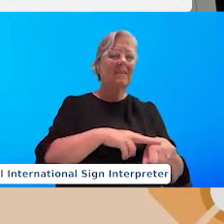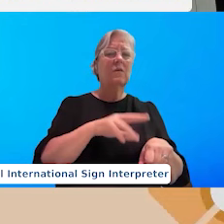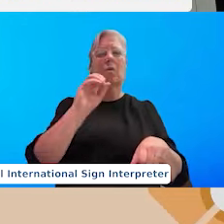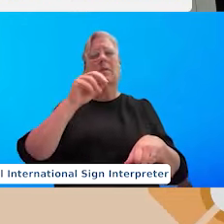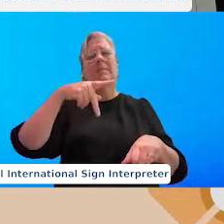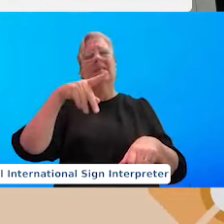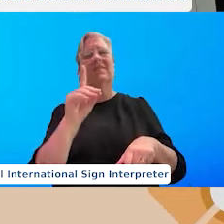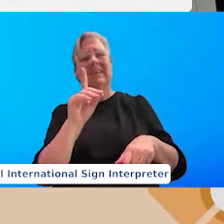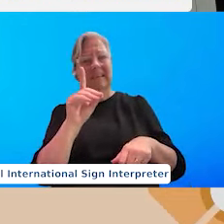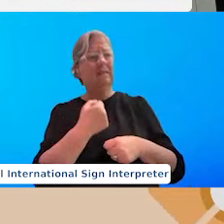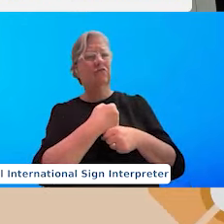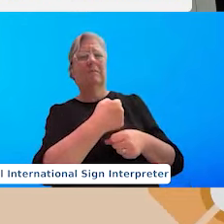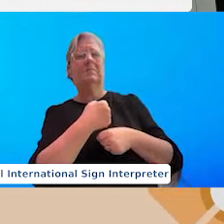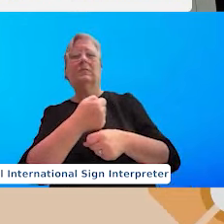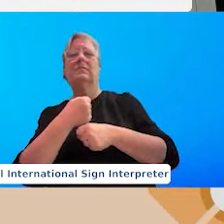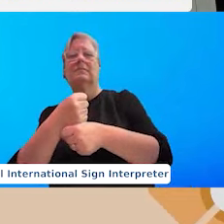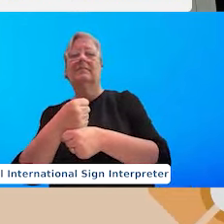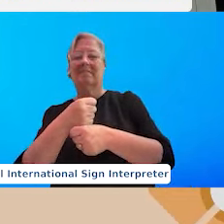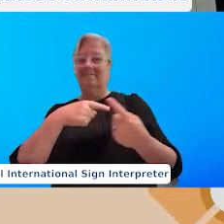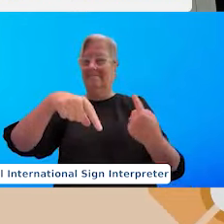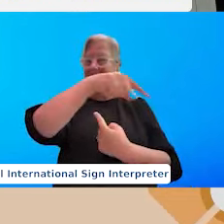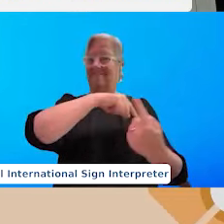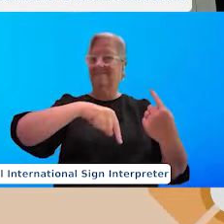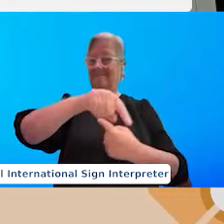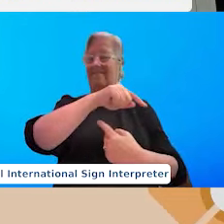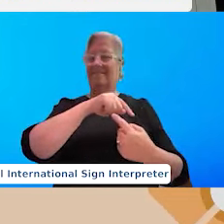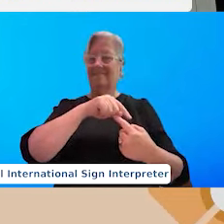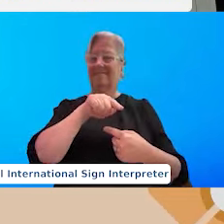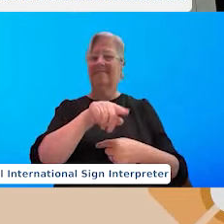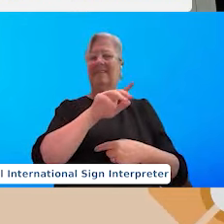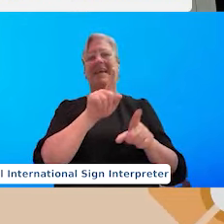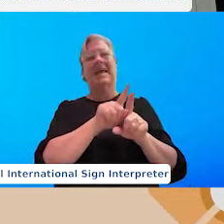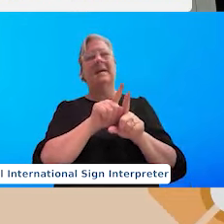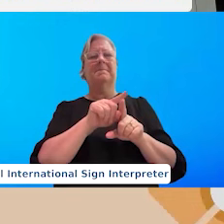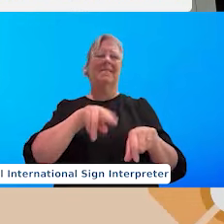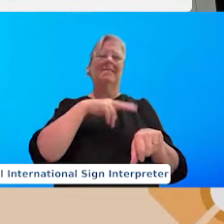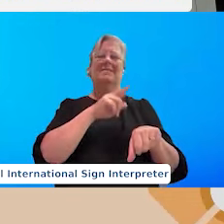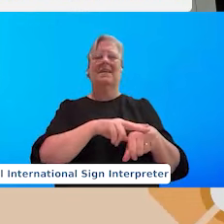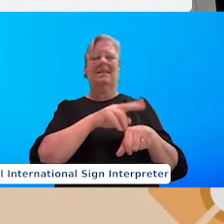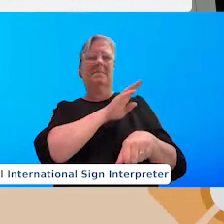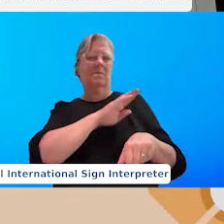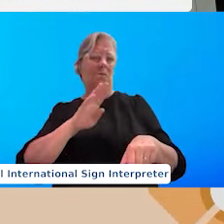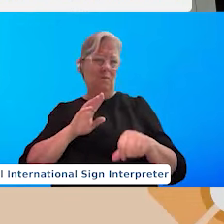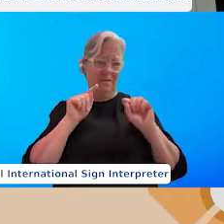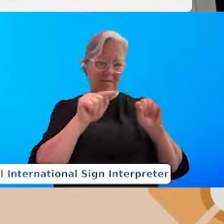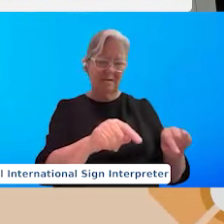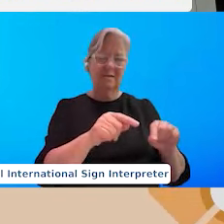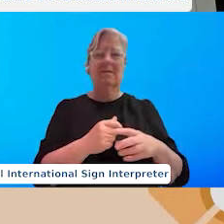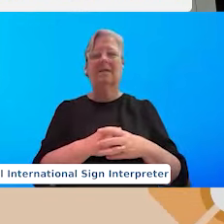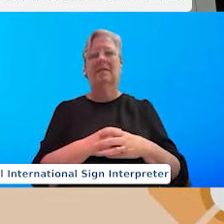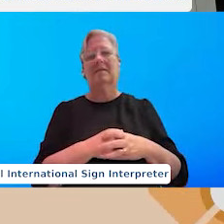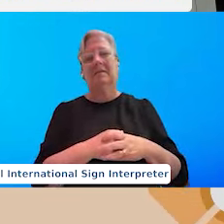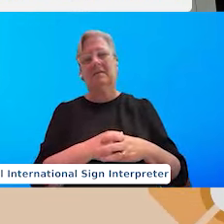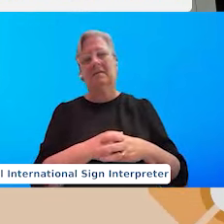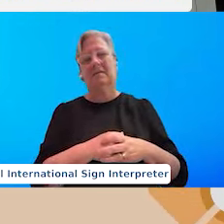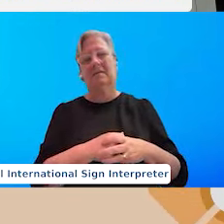Ministry of Labor, Ministry of Public Health, Ministry of Education, etc. In order, as I said, we cannot work alone. And